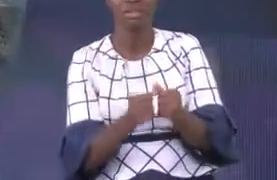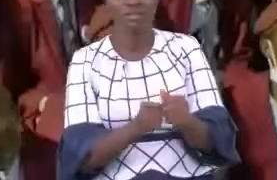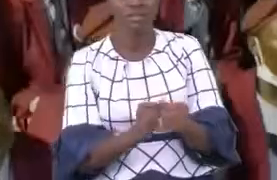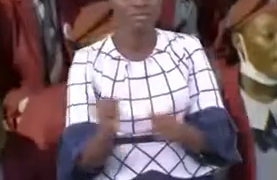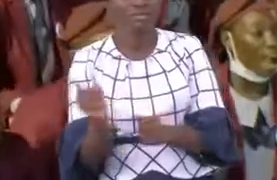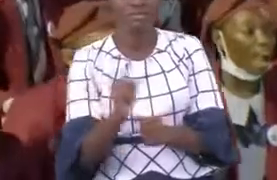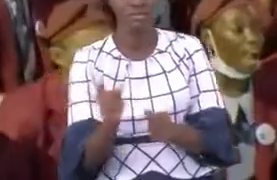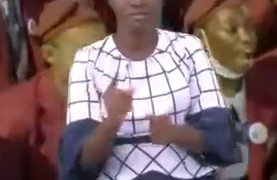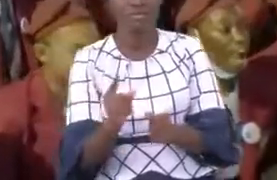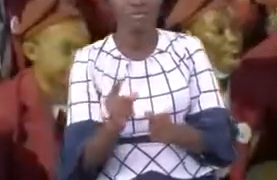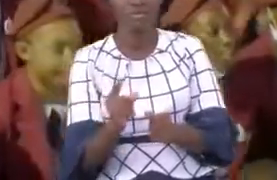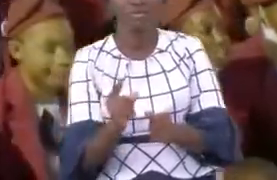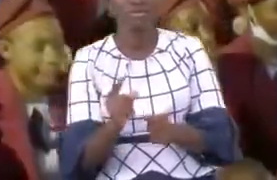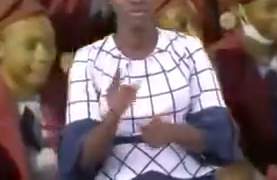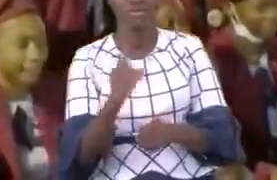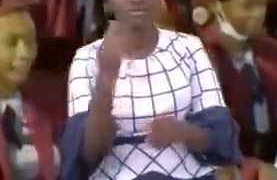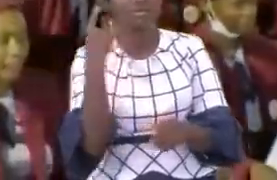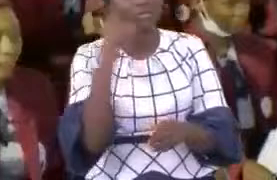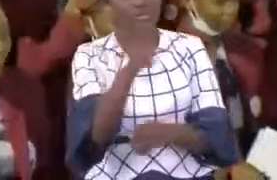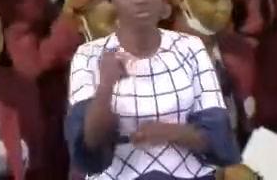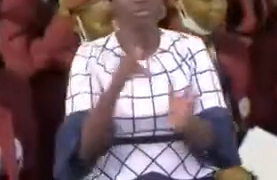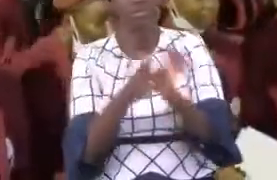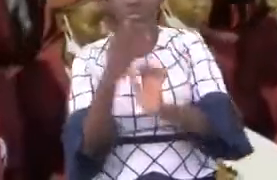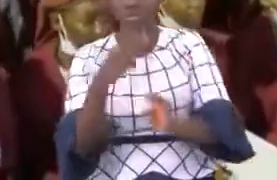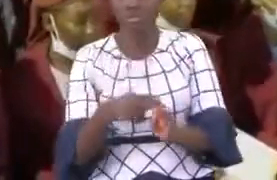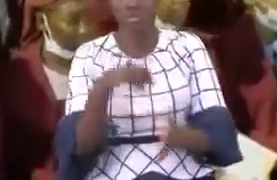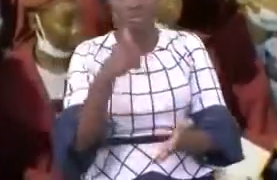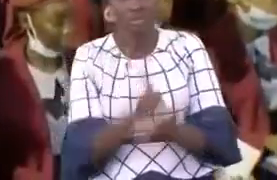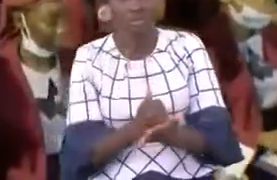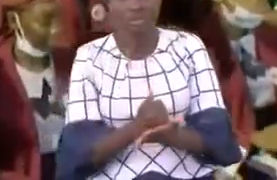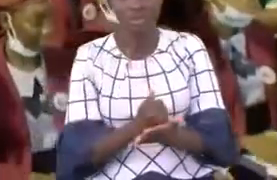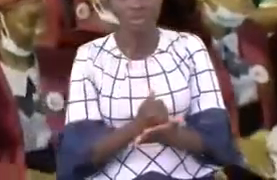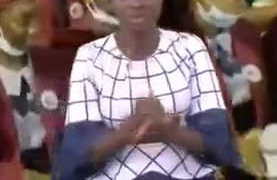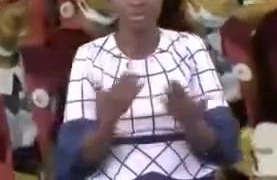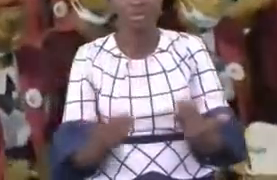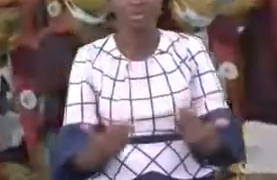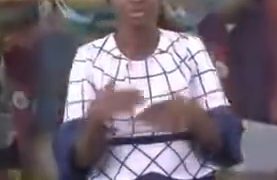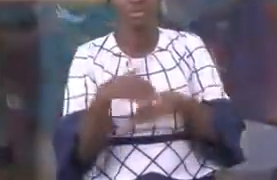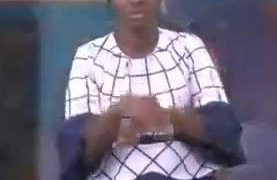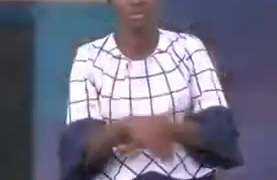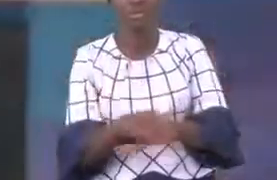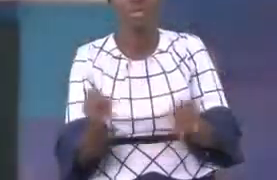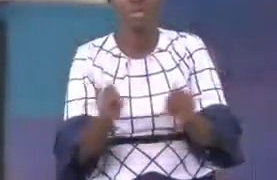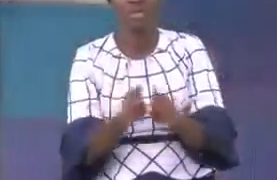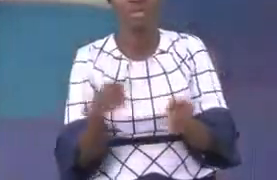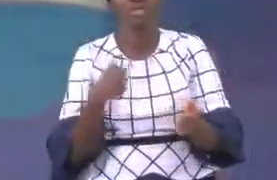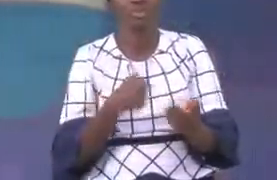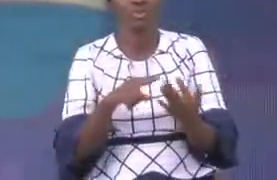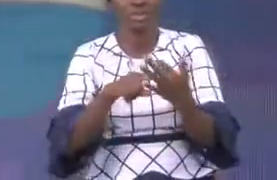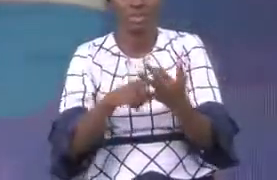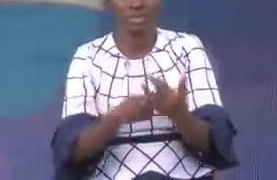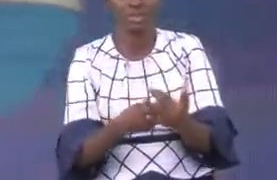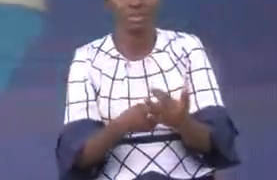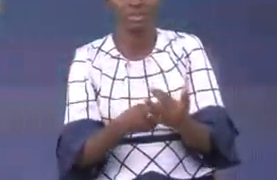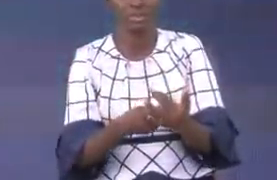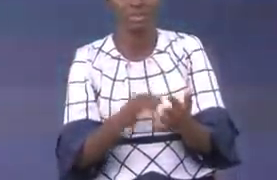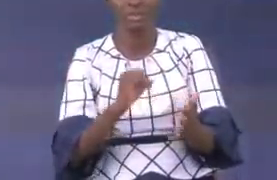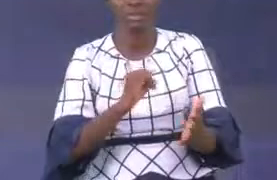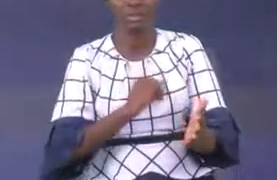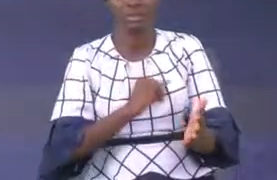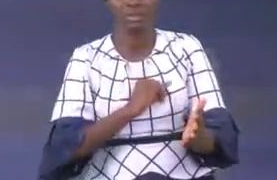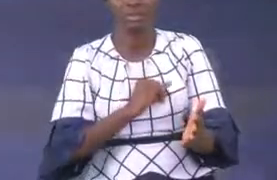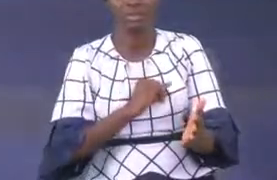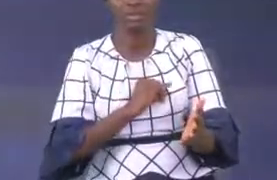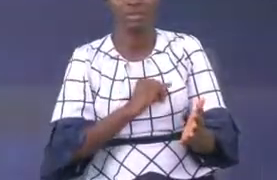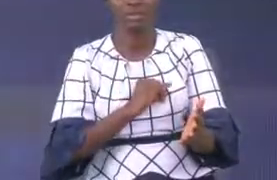name. Tonight, as we start, I'm talking to you on the wonder working